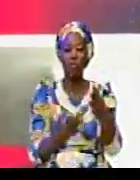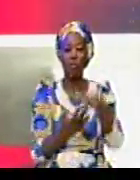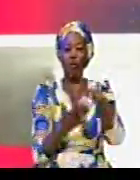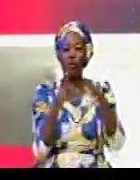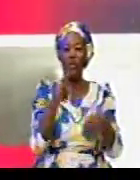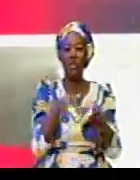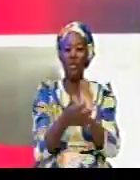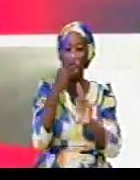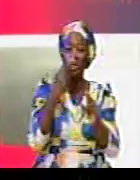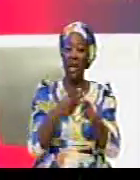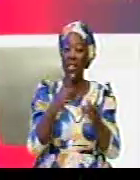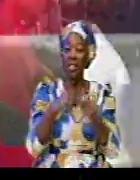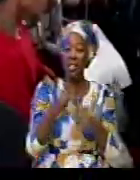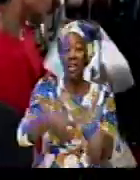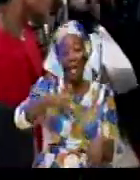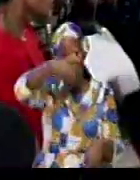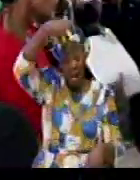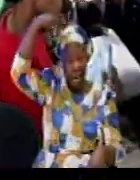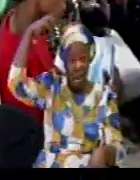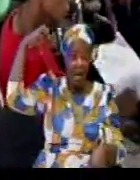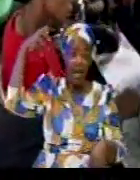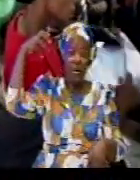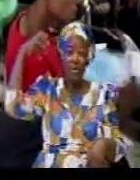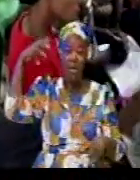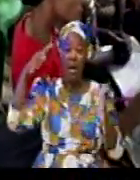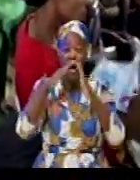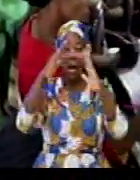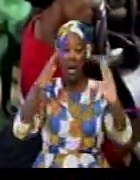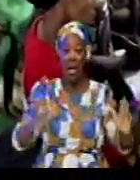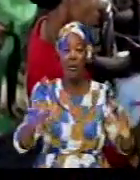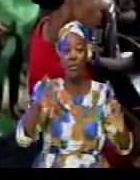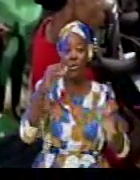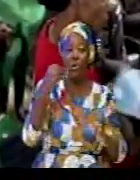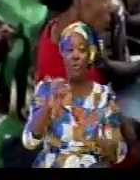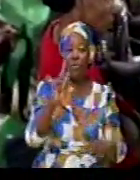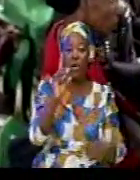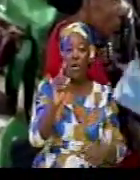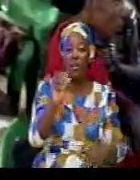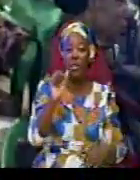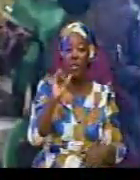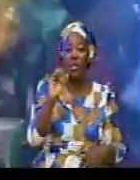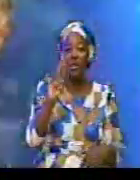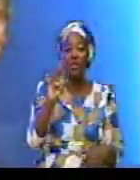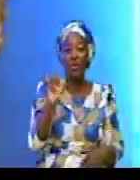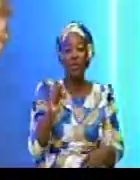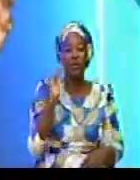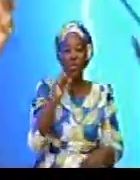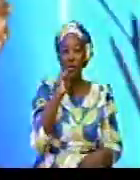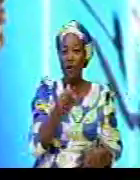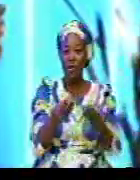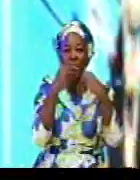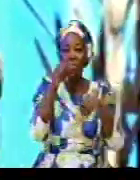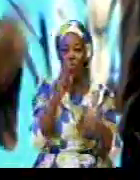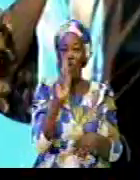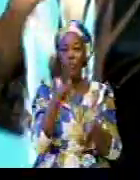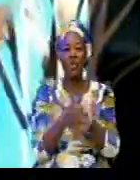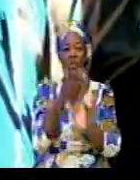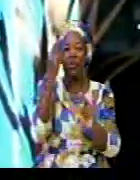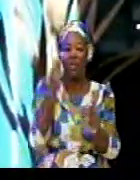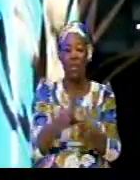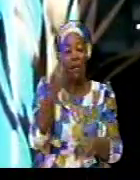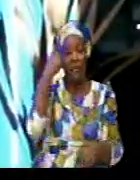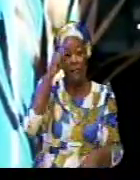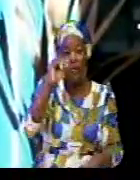not burn you. And the lion den of Darius will not eat